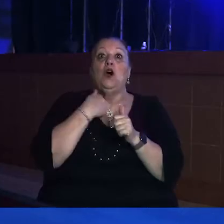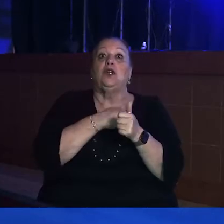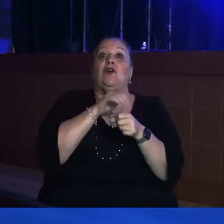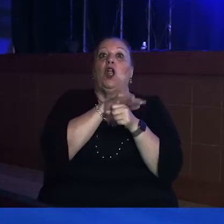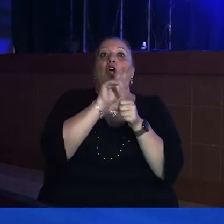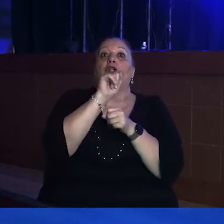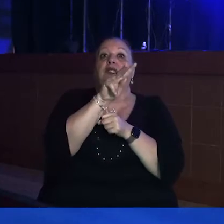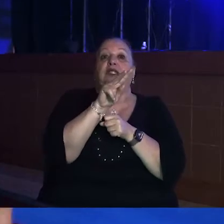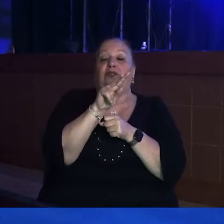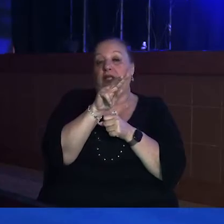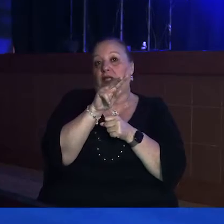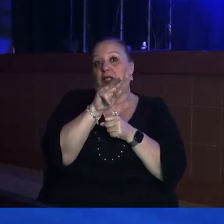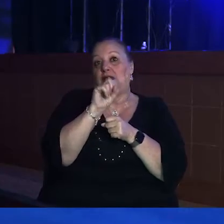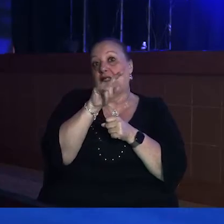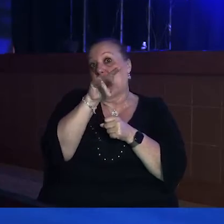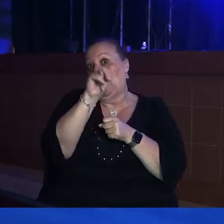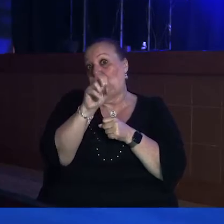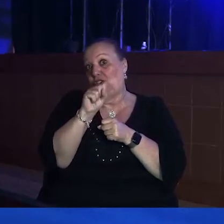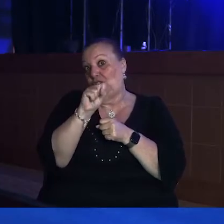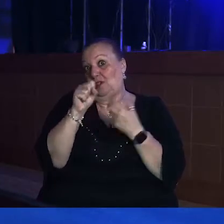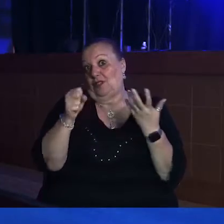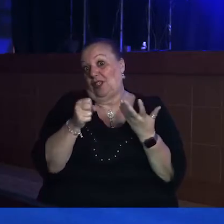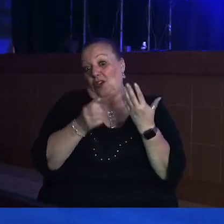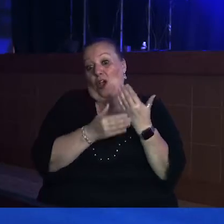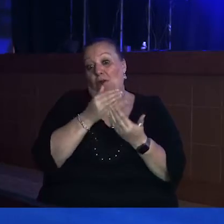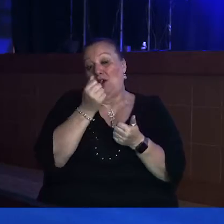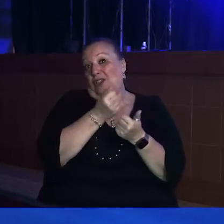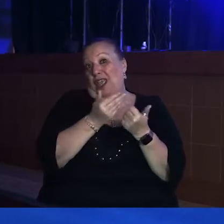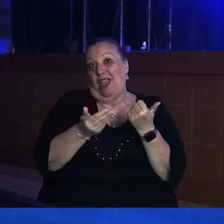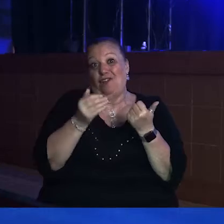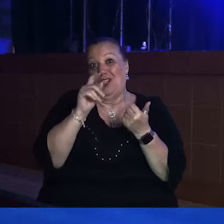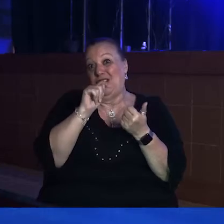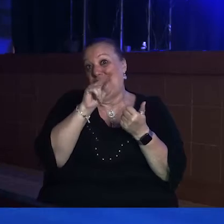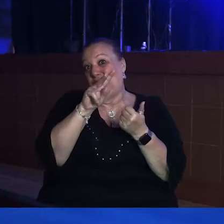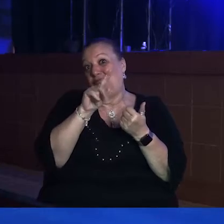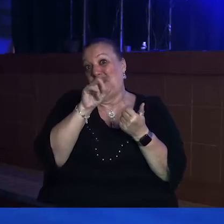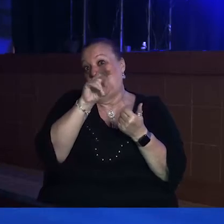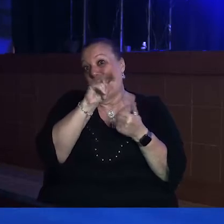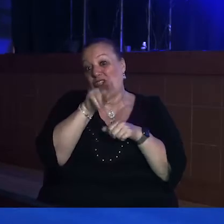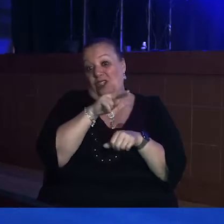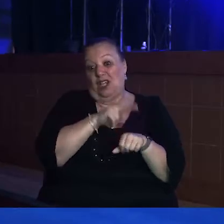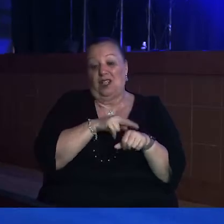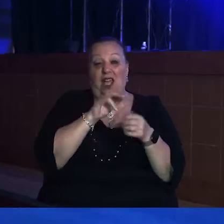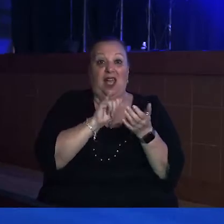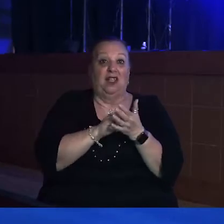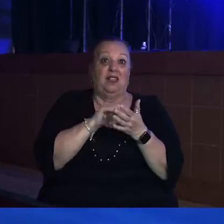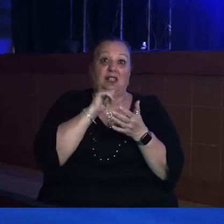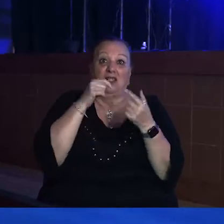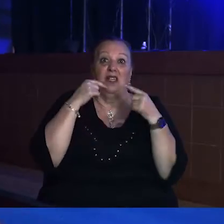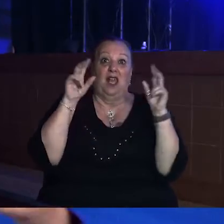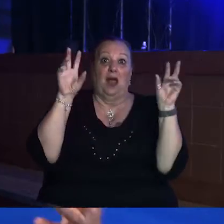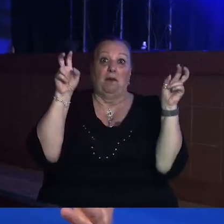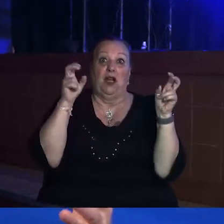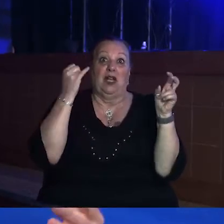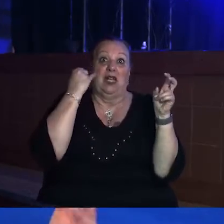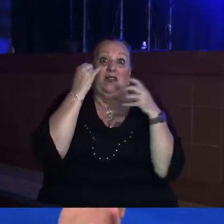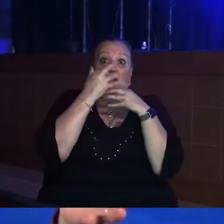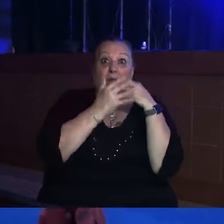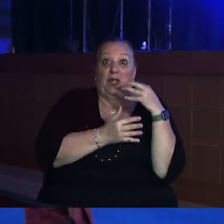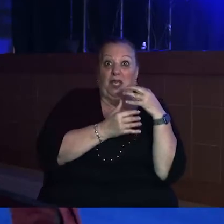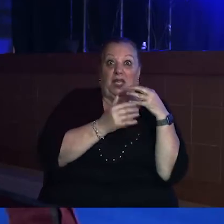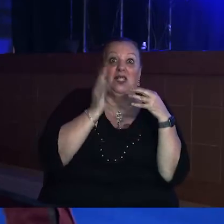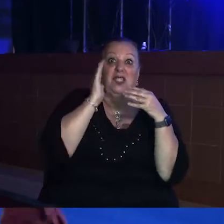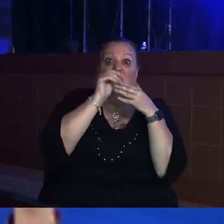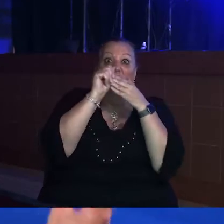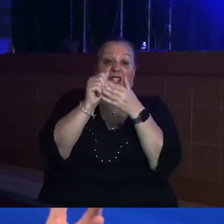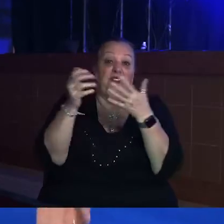stations, and just almost every TV station, probably nationally, has this unstated motto: if it bleeds, it leads.